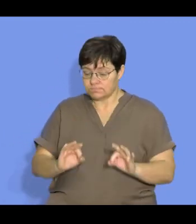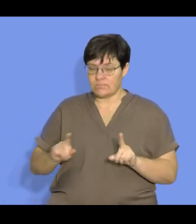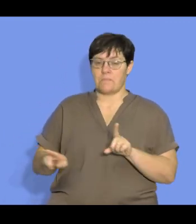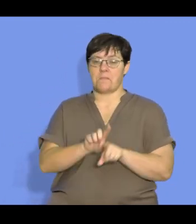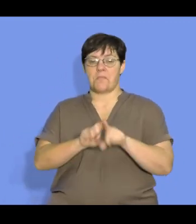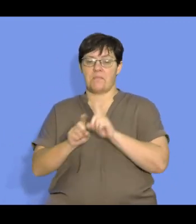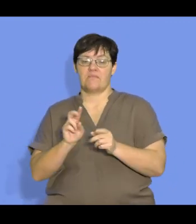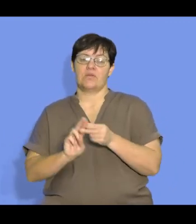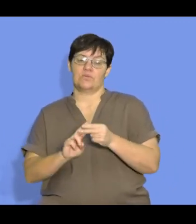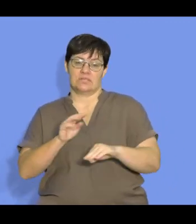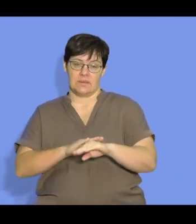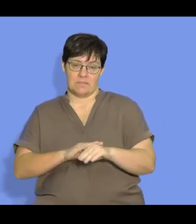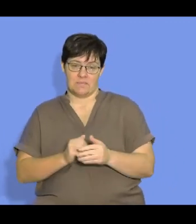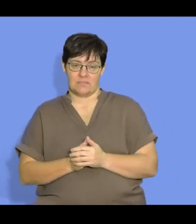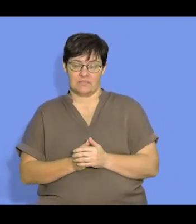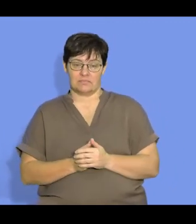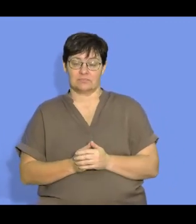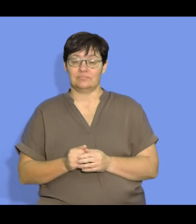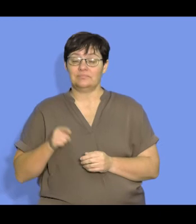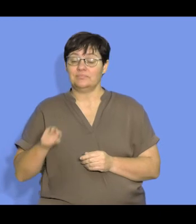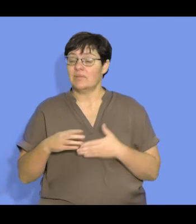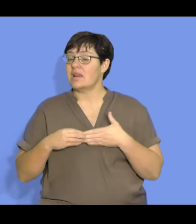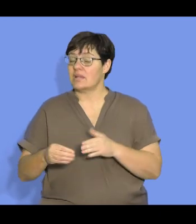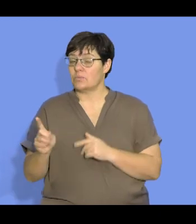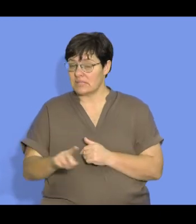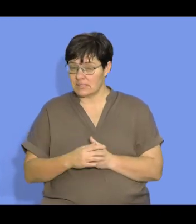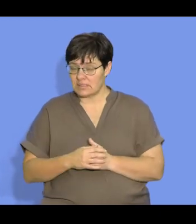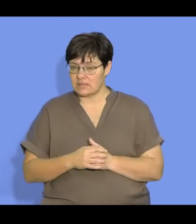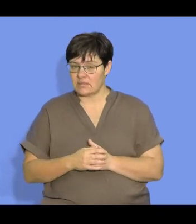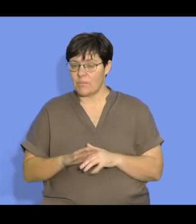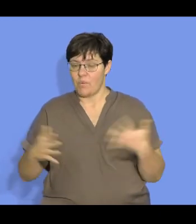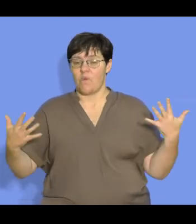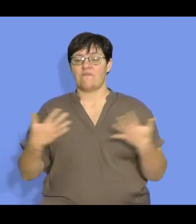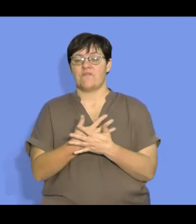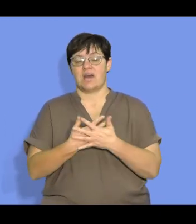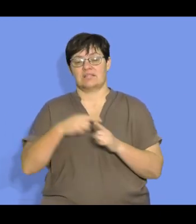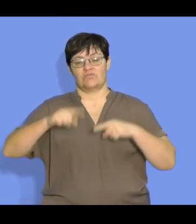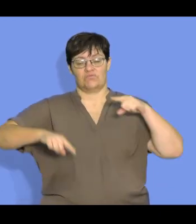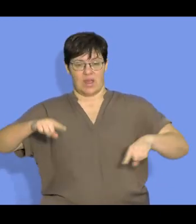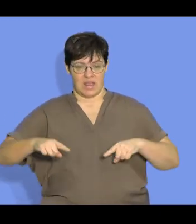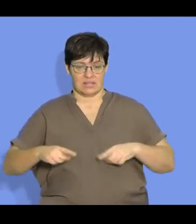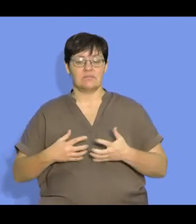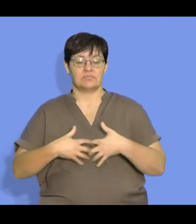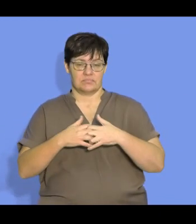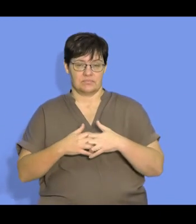collisions per unit time, and that will lead to a faster rate of reaction.